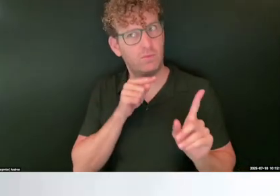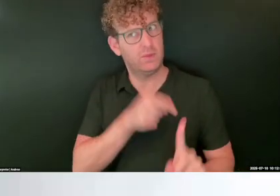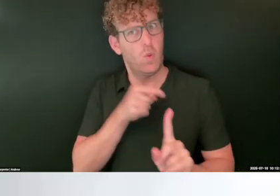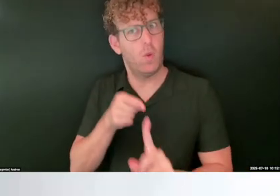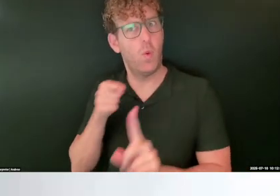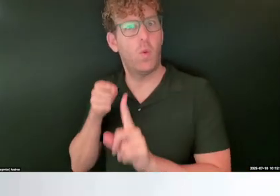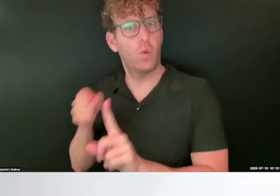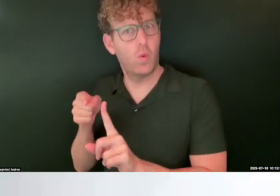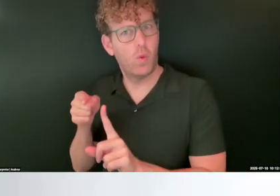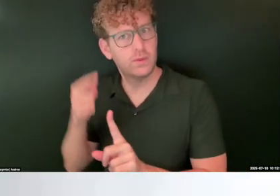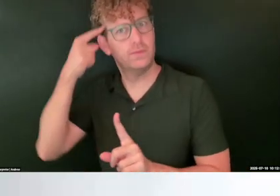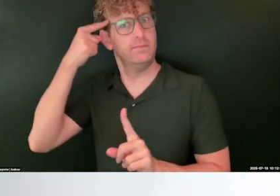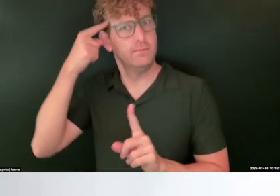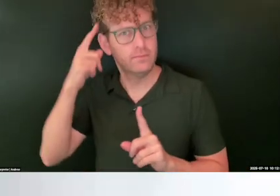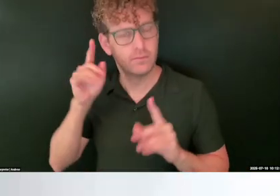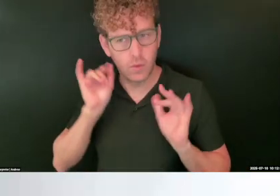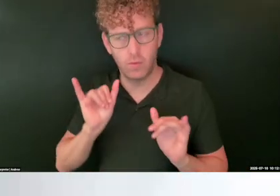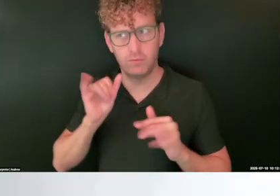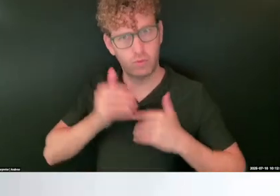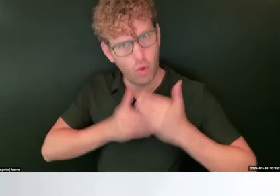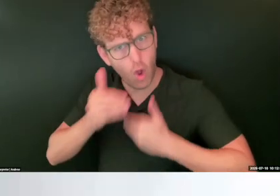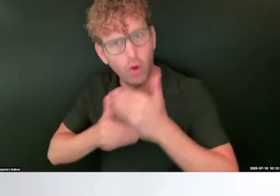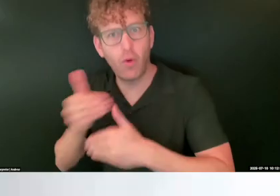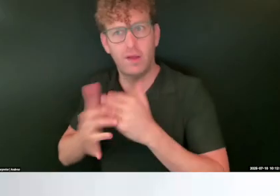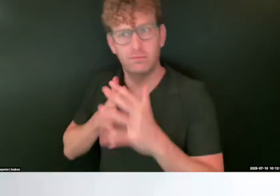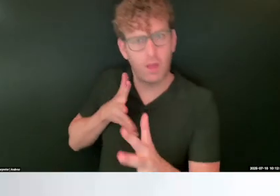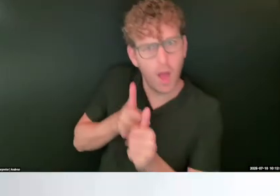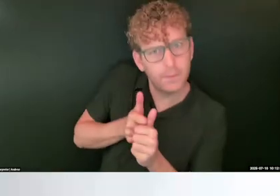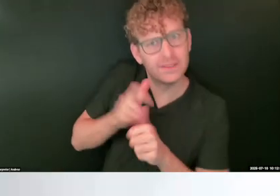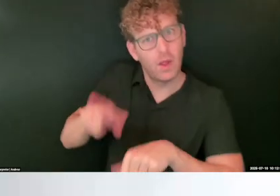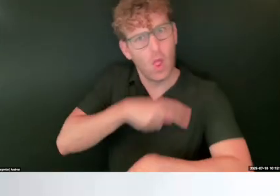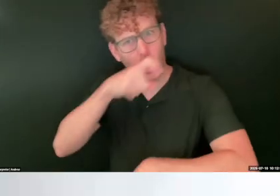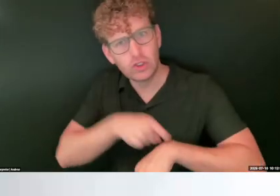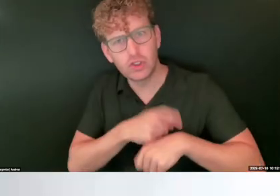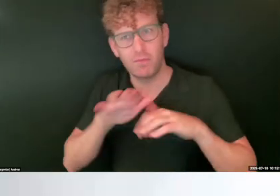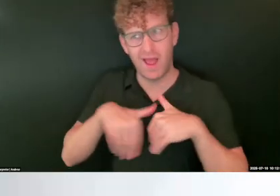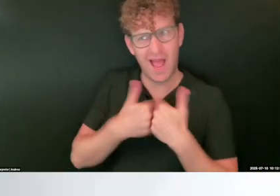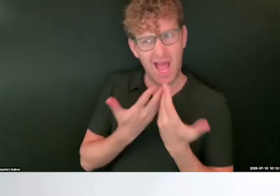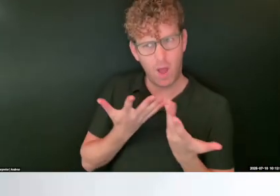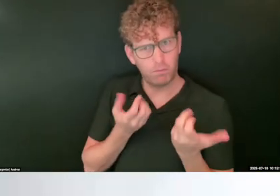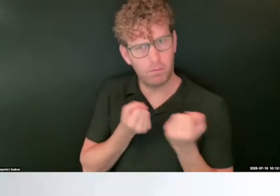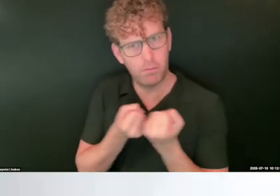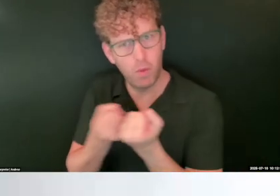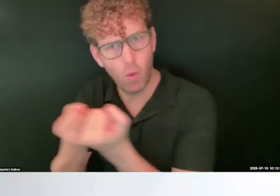the update for the long-term plan and how we can best support them through incentives.